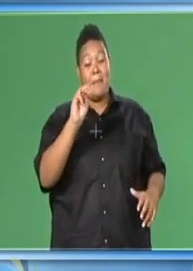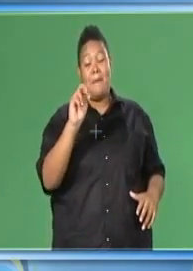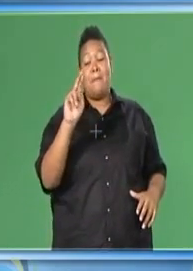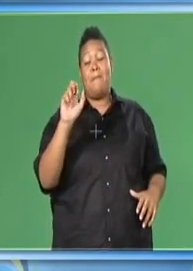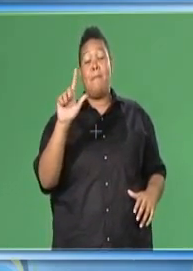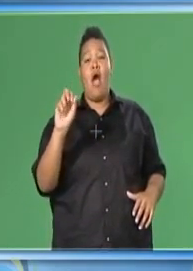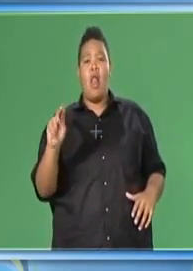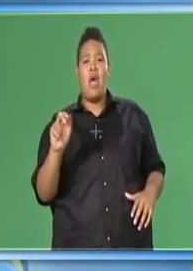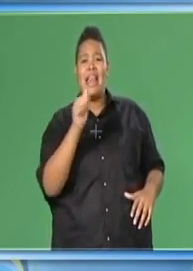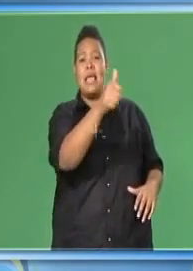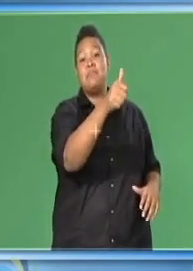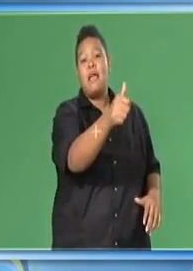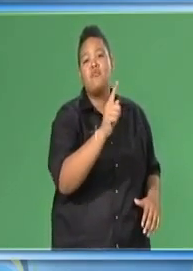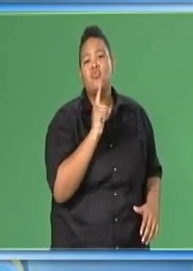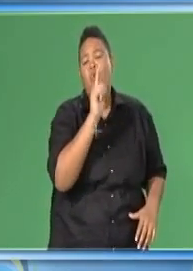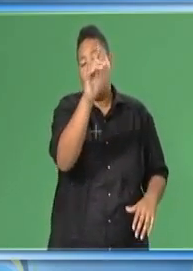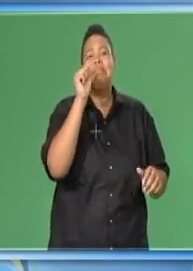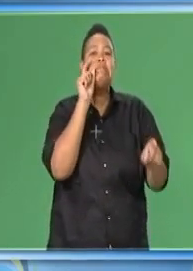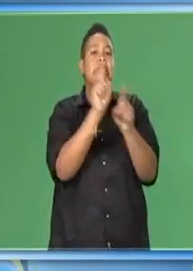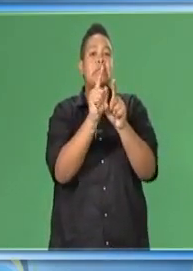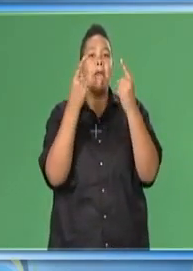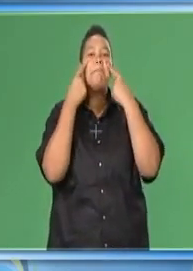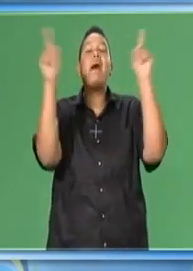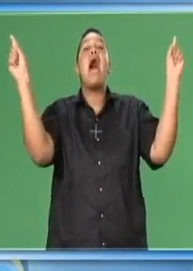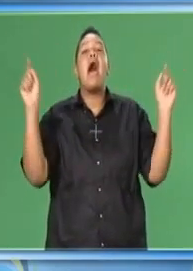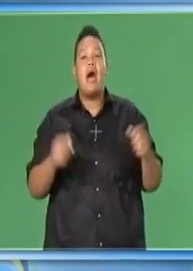sure his sister was successful.